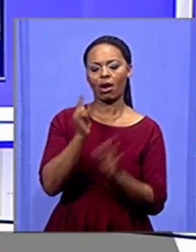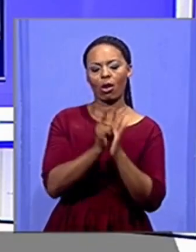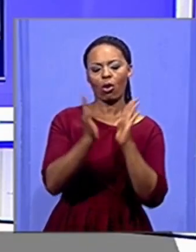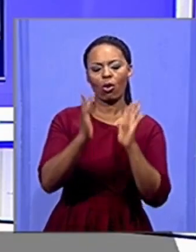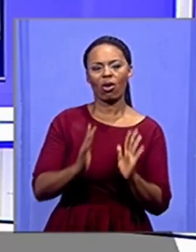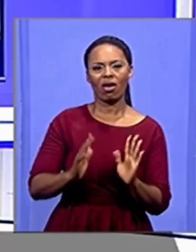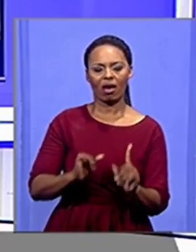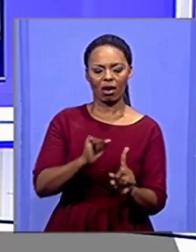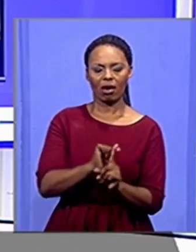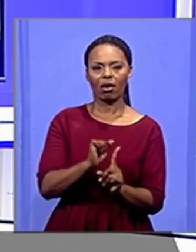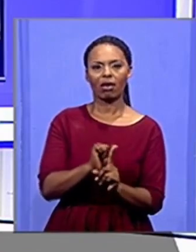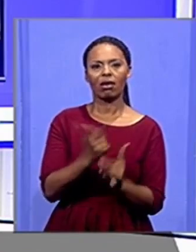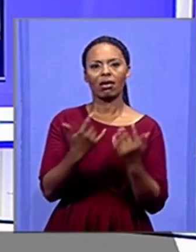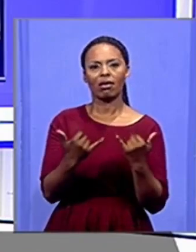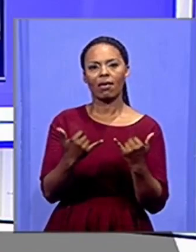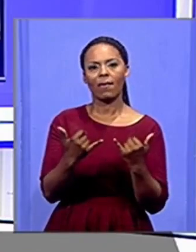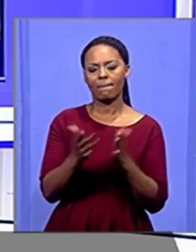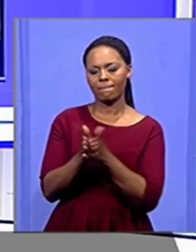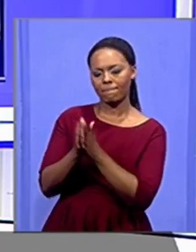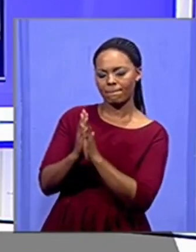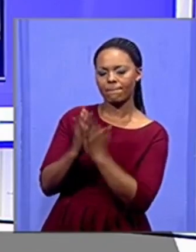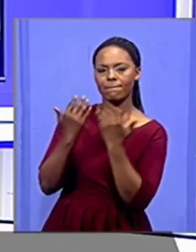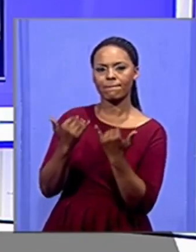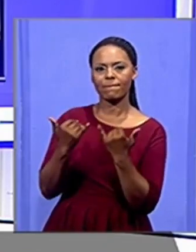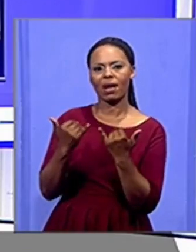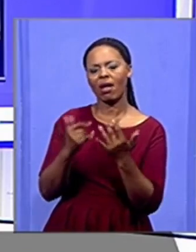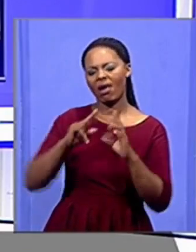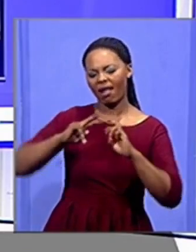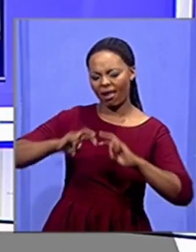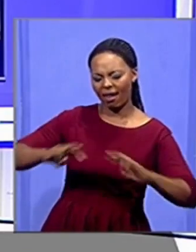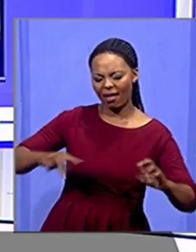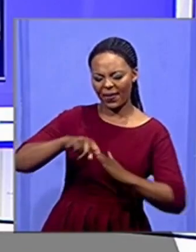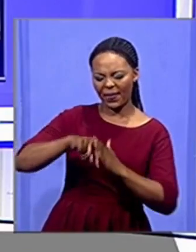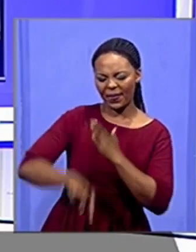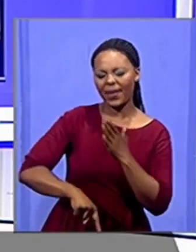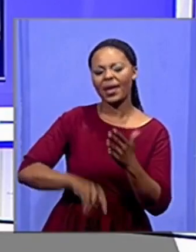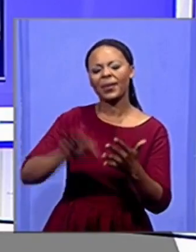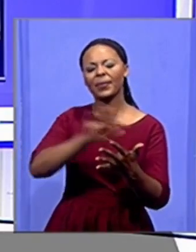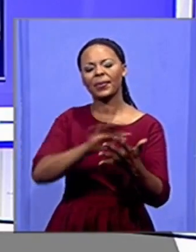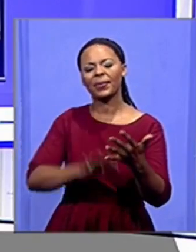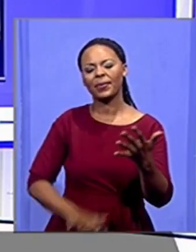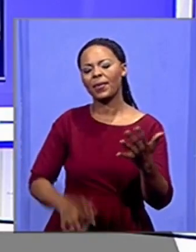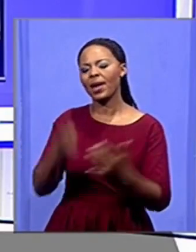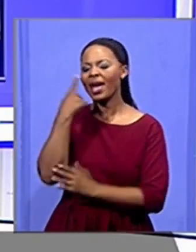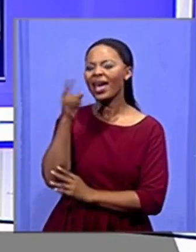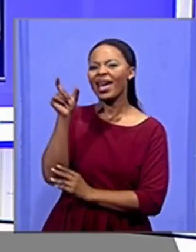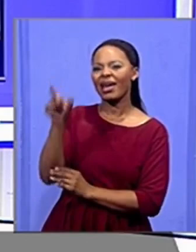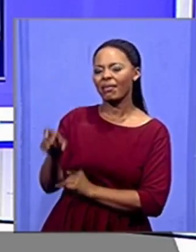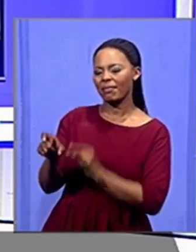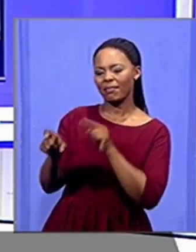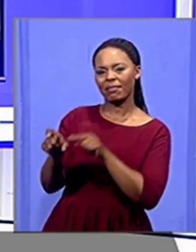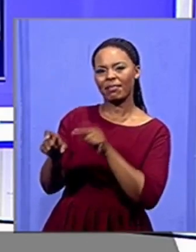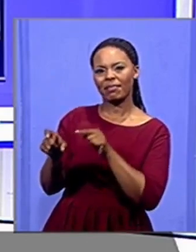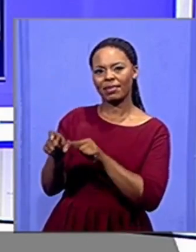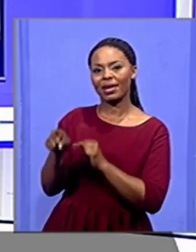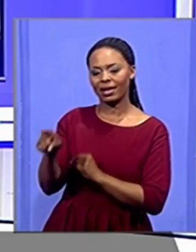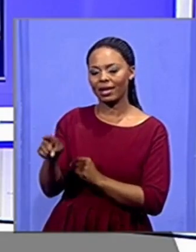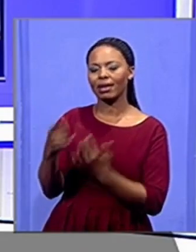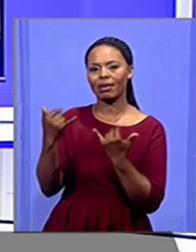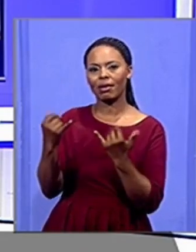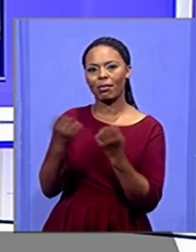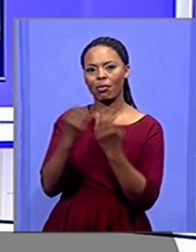wa molatofatšwa a kgopetše nako ya go badišiša statamente sa hlatse yeo e latelago e le mosekaseki